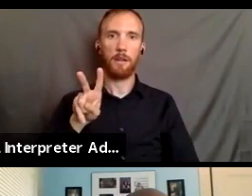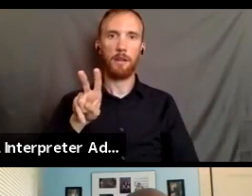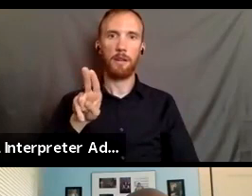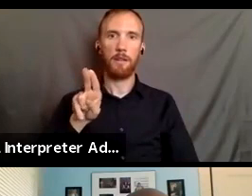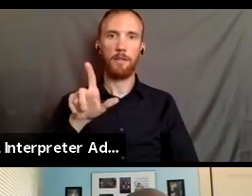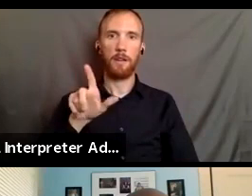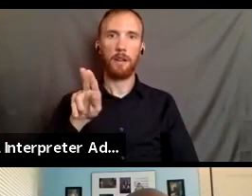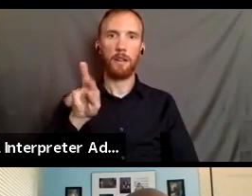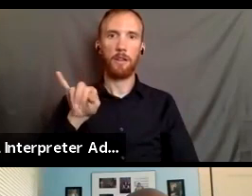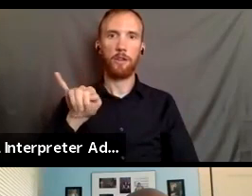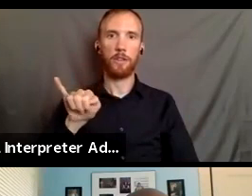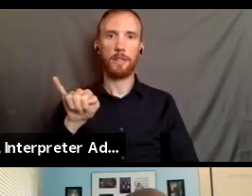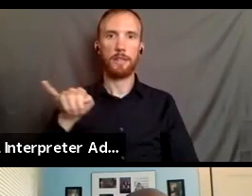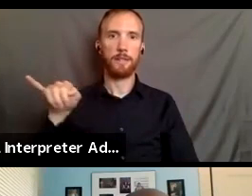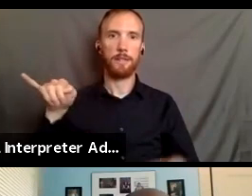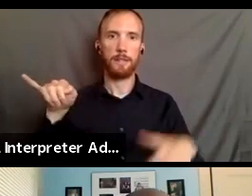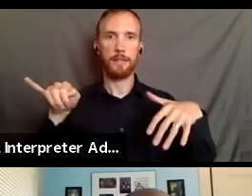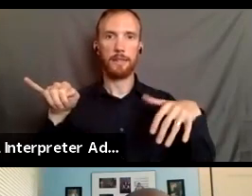yes